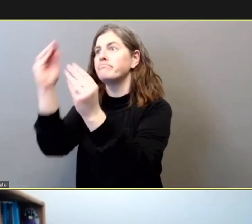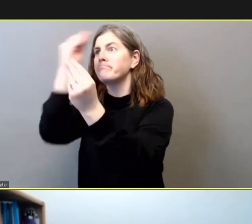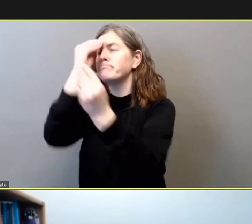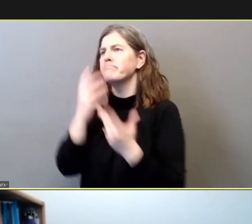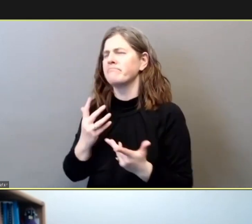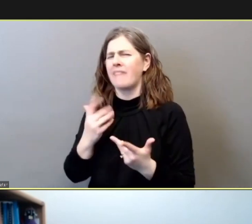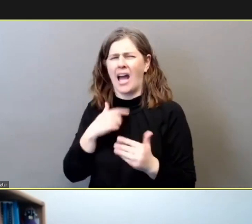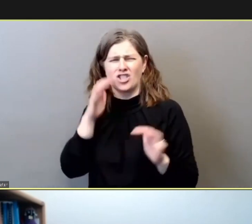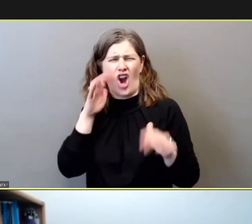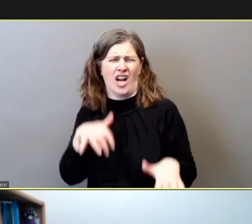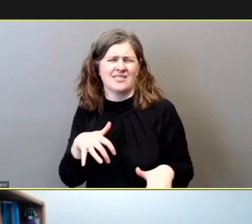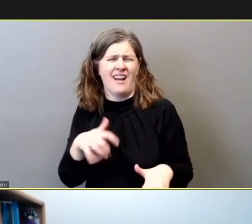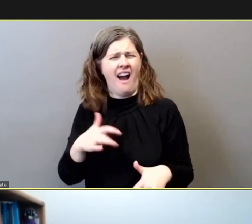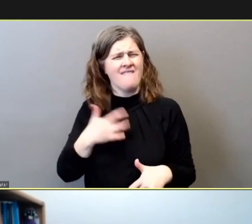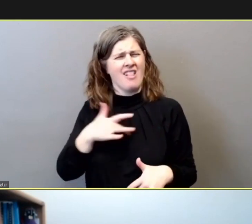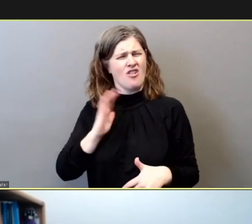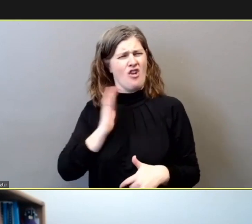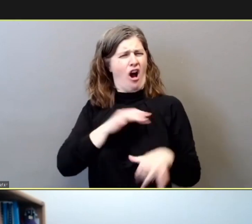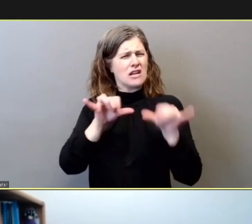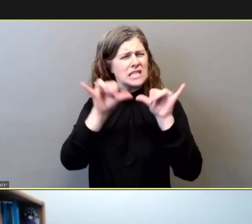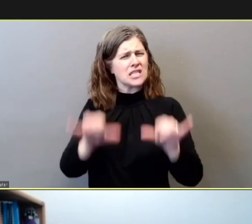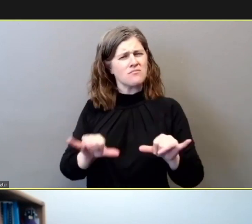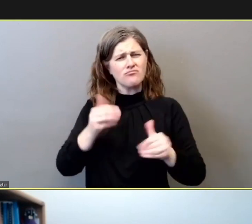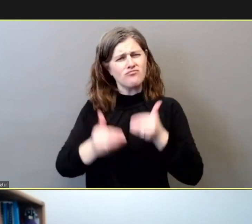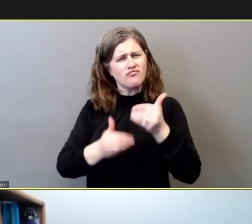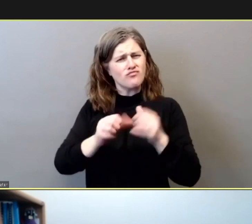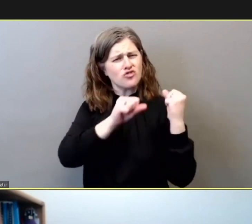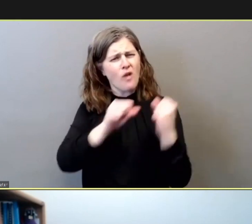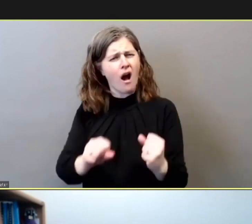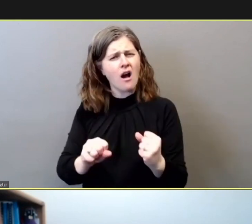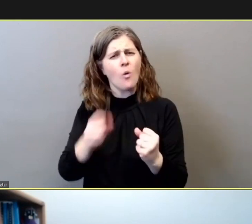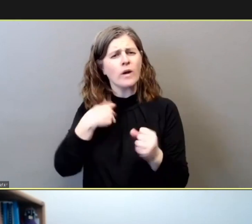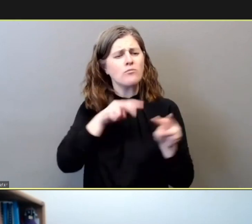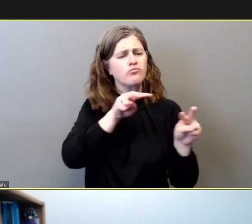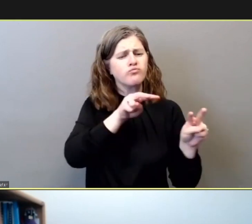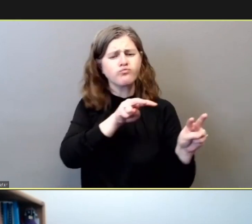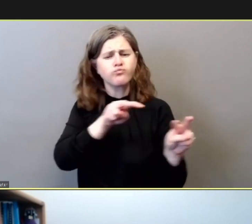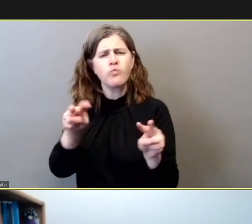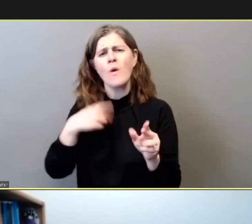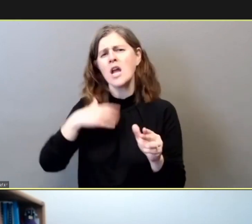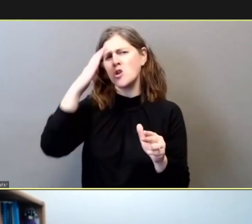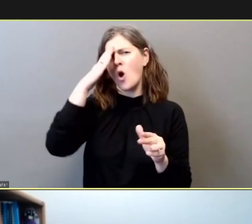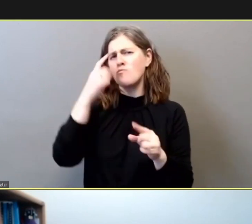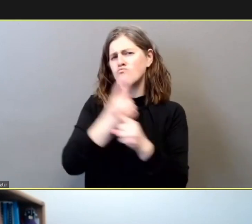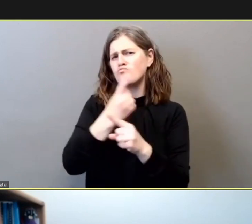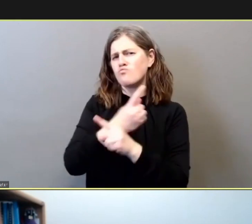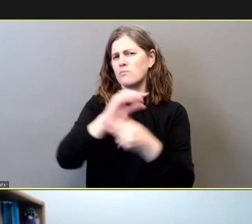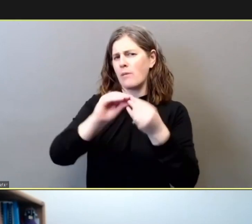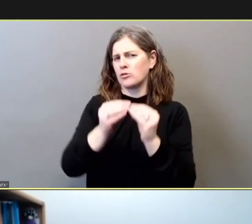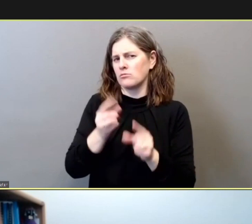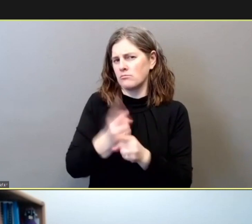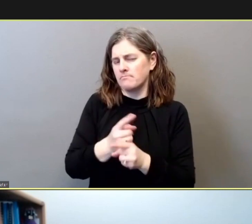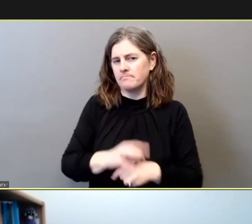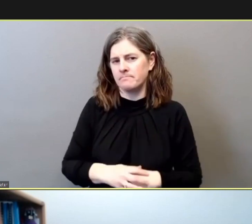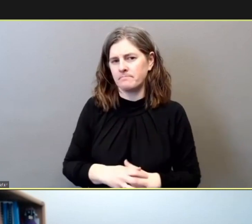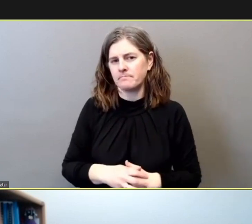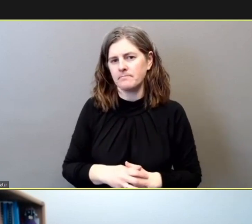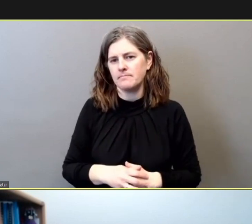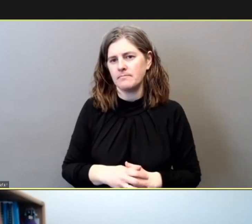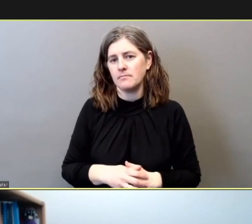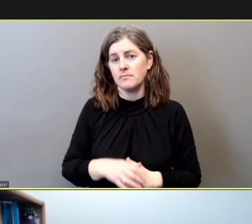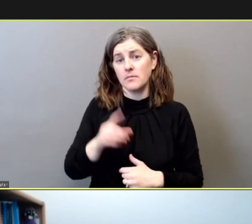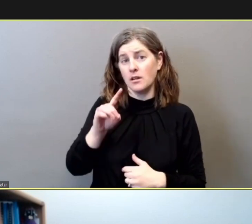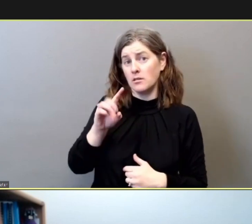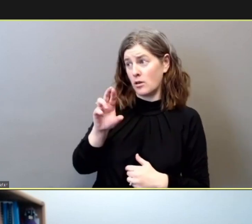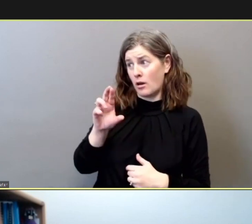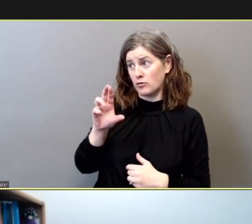reported. I feel like we have a really good system that we monitor very closely. I don't know, Dr.